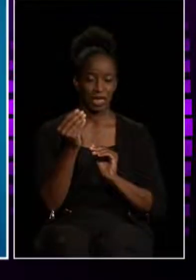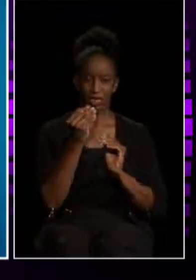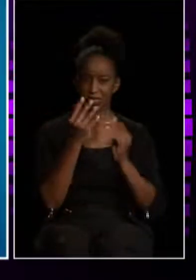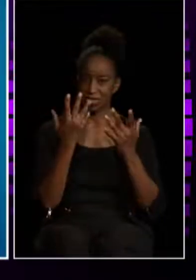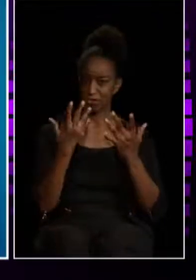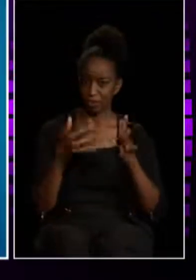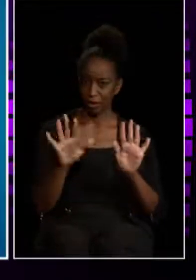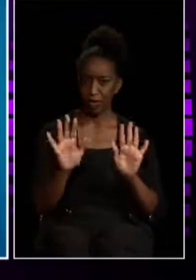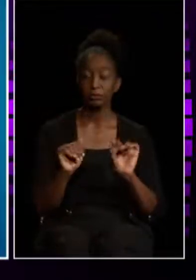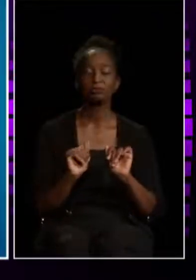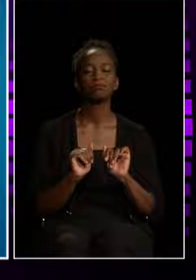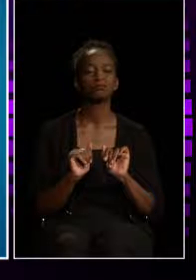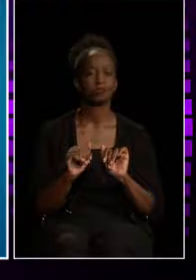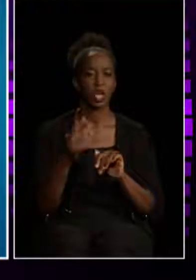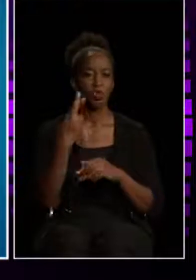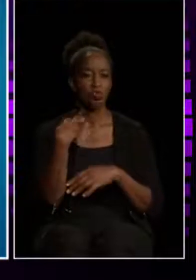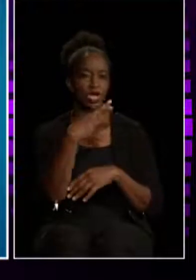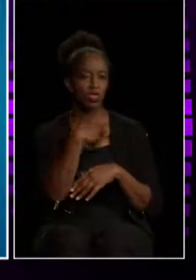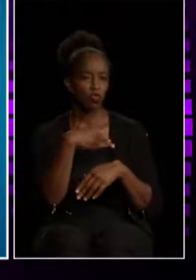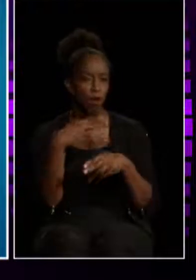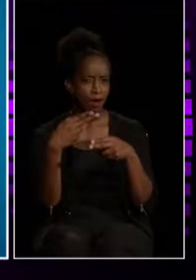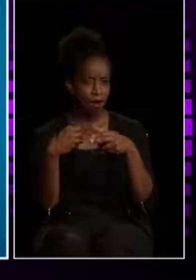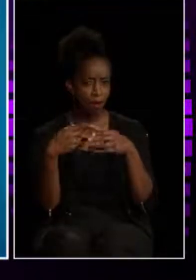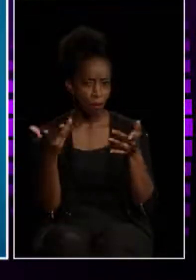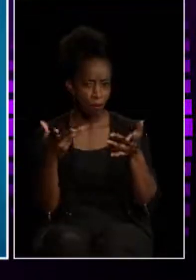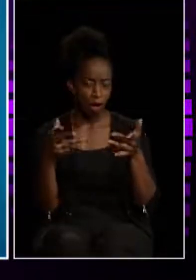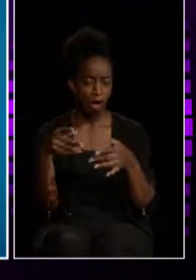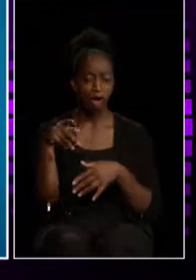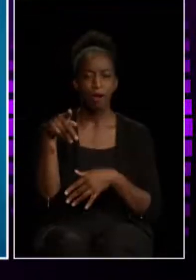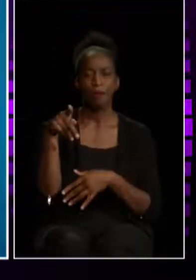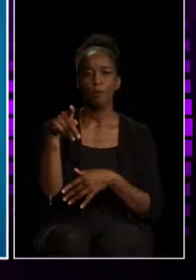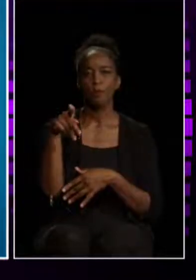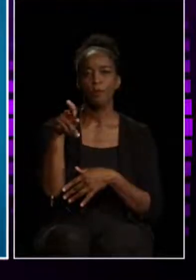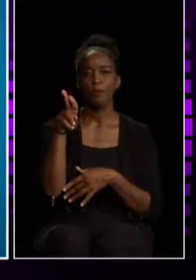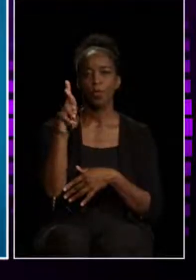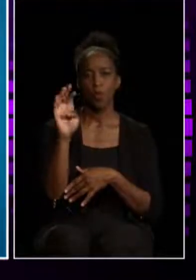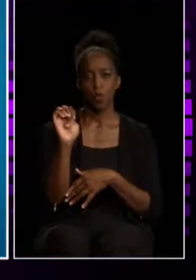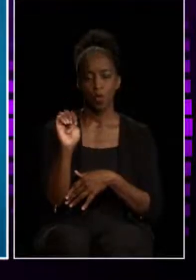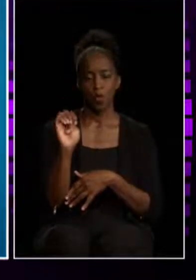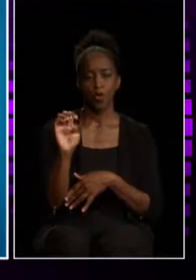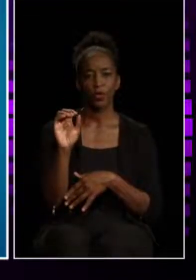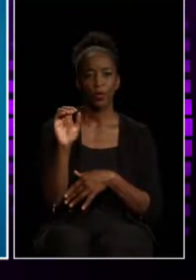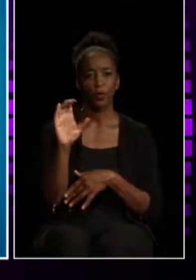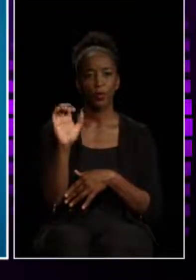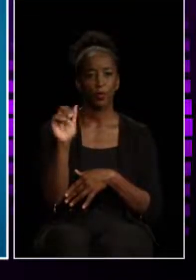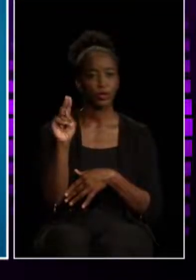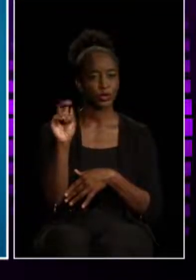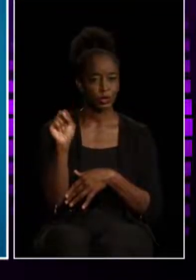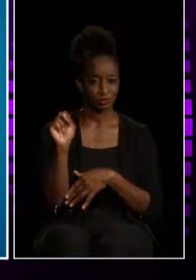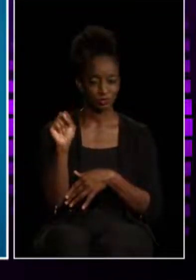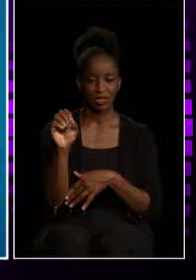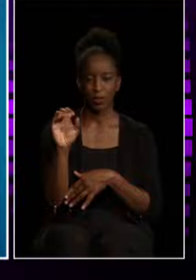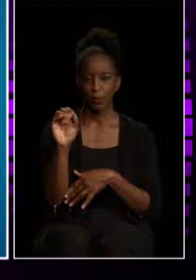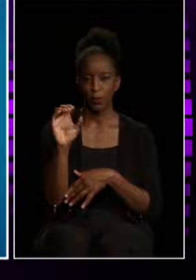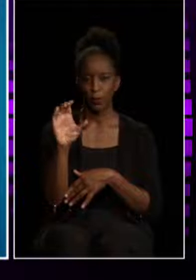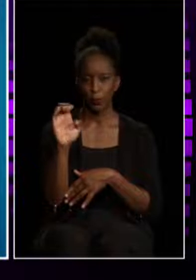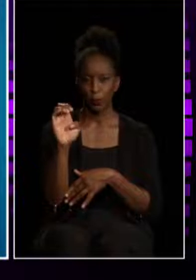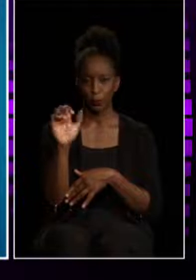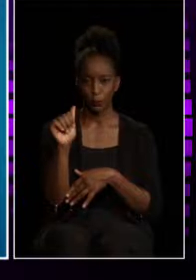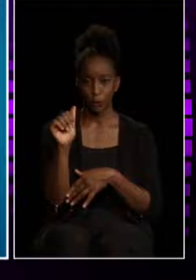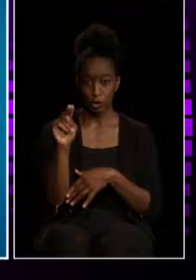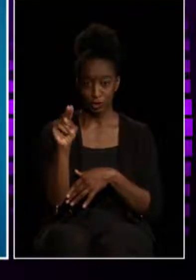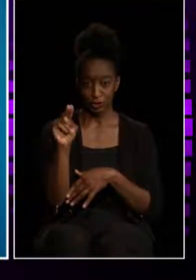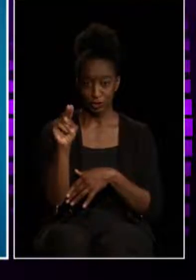Ocean Restaurant in Divi South Winds, a dinner for 2 for the most engaging person in the comment section. So we urge you to get down there and keep it